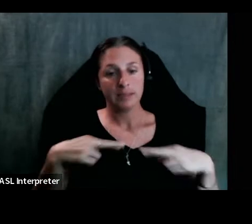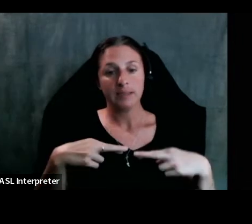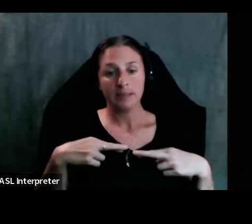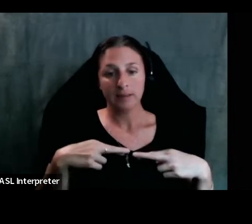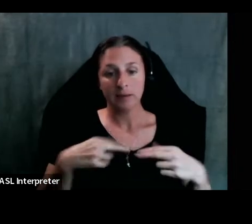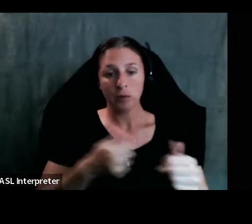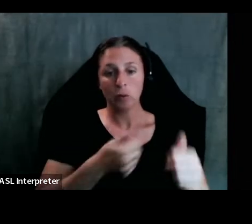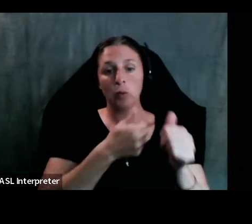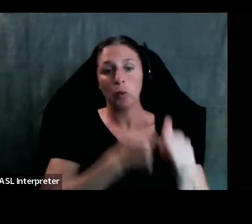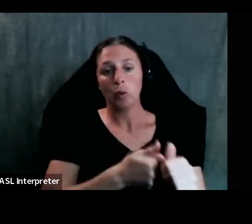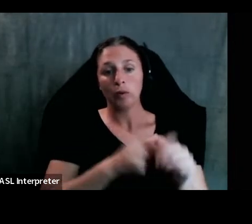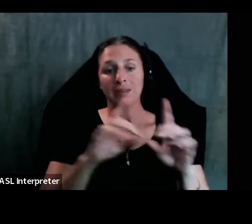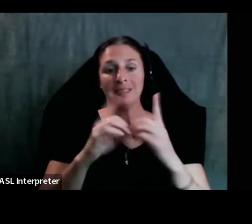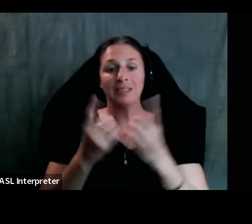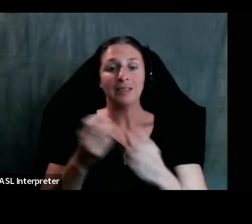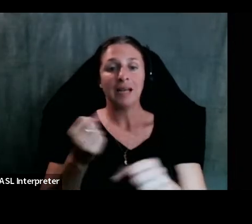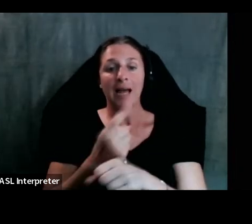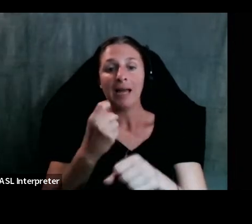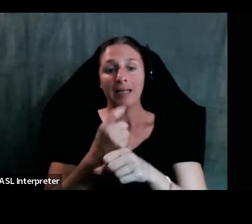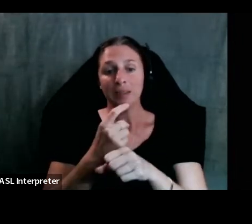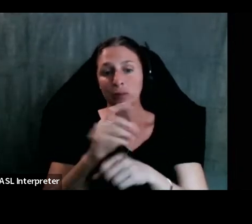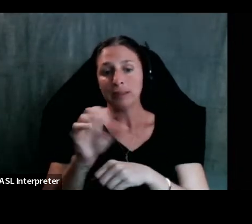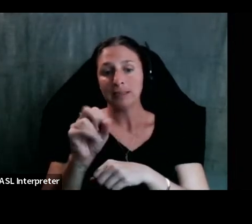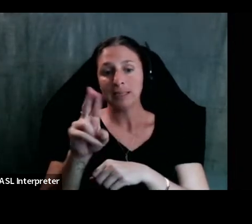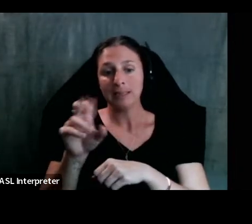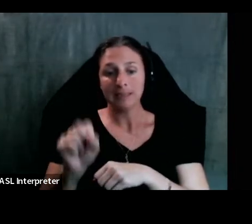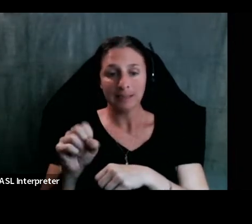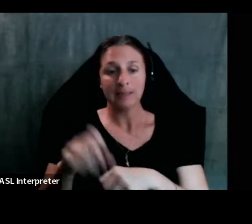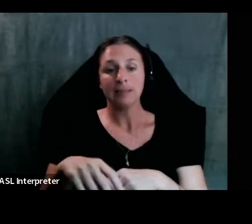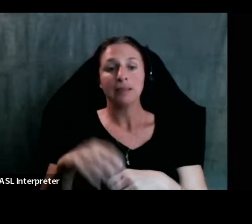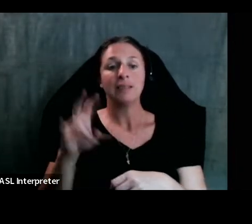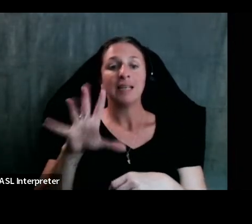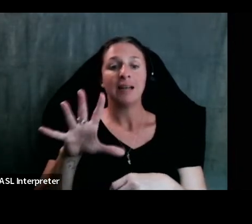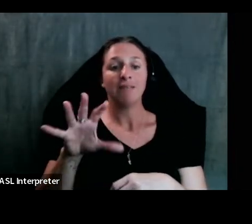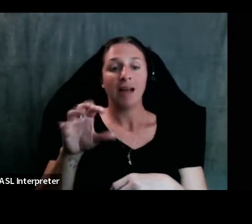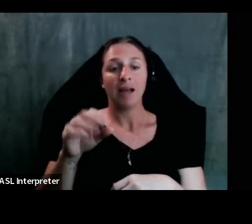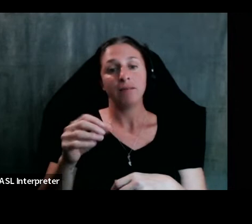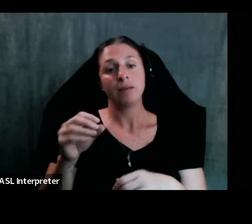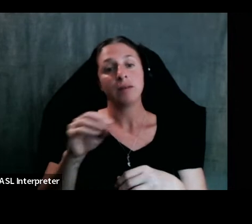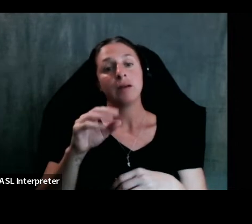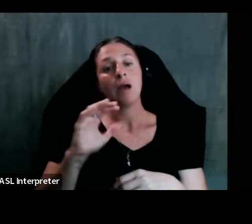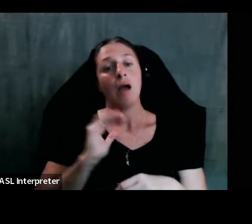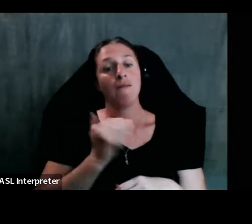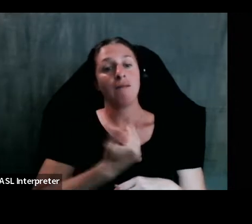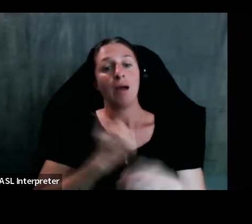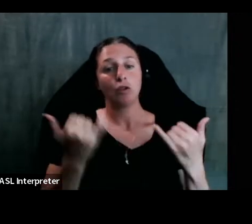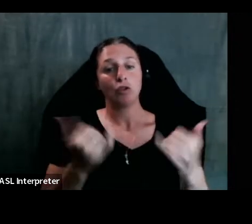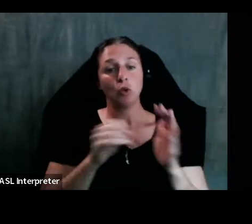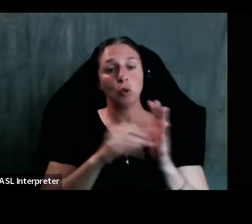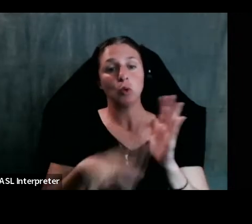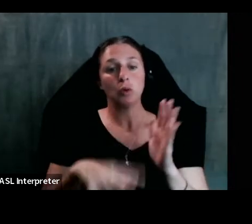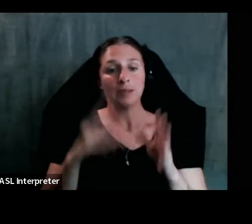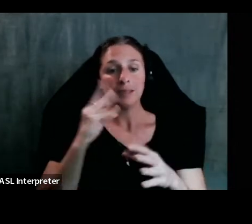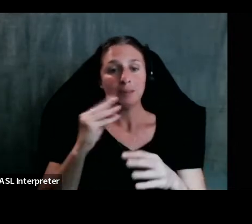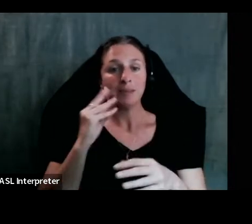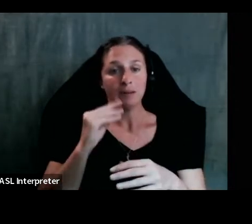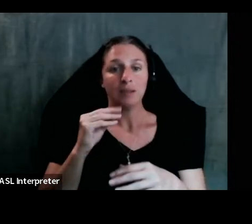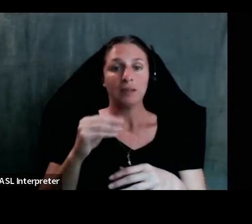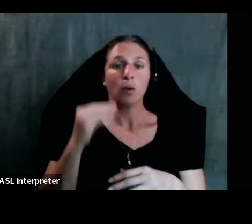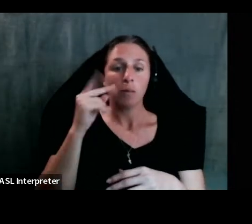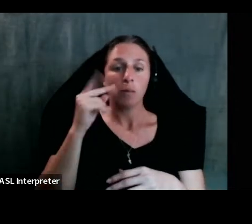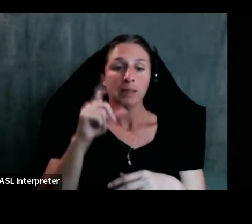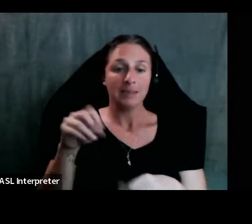according to the district's annual census, 75 of our current students are experiencing homelessness in San Mateo Union High School